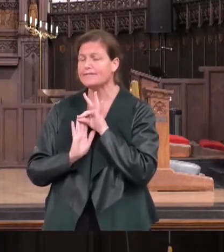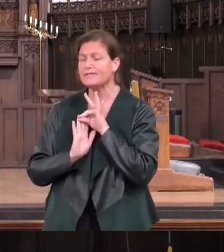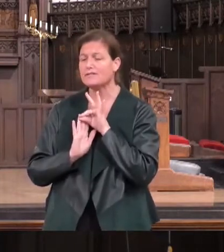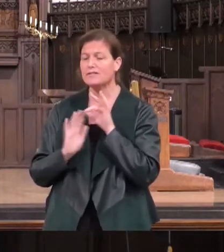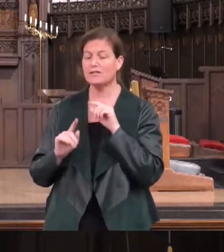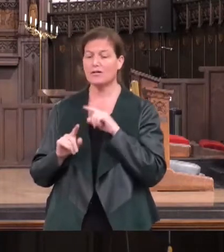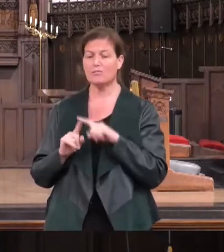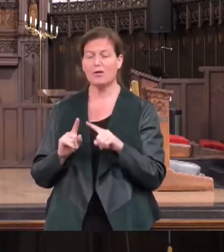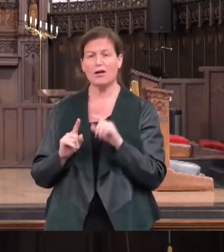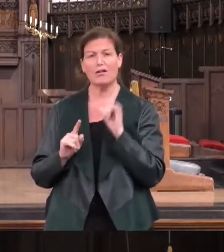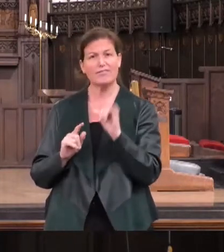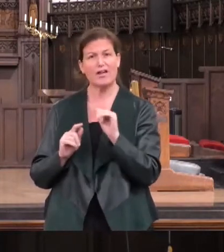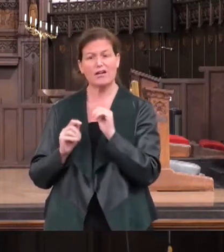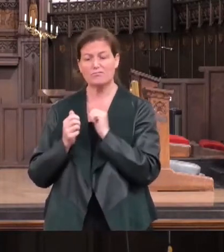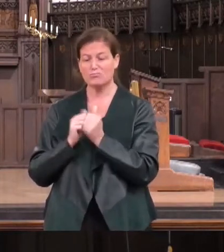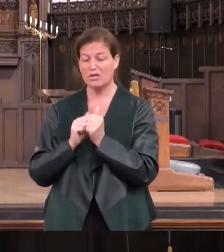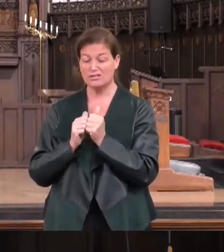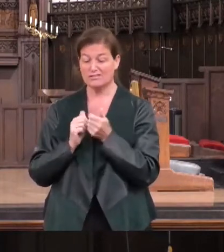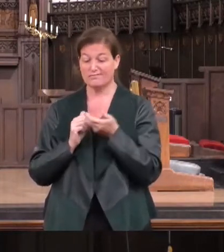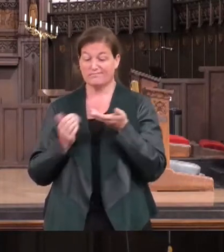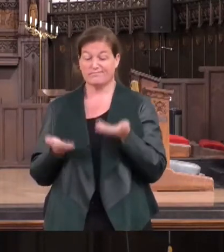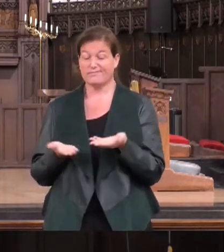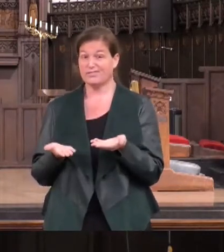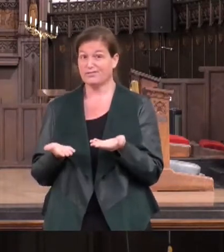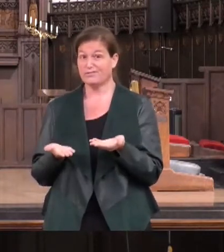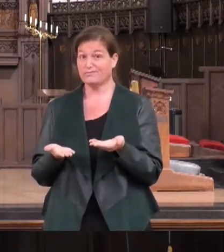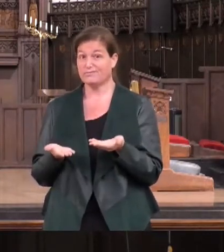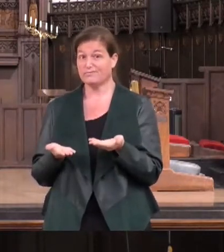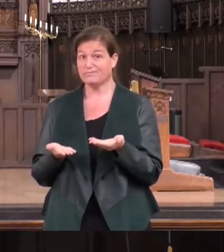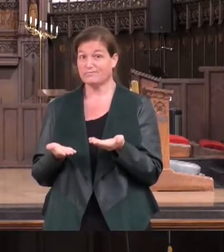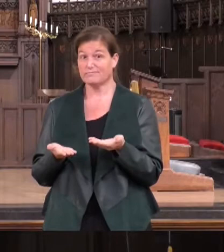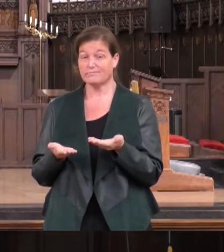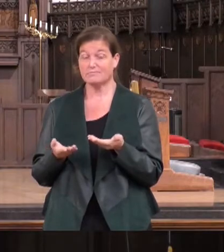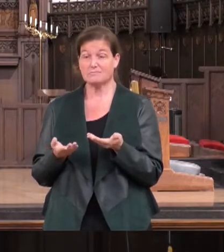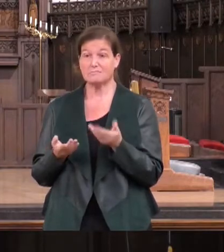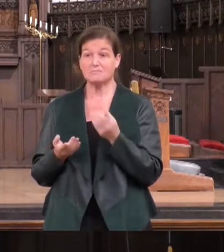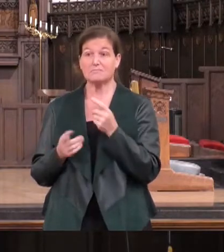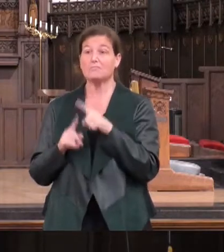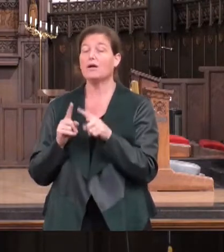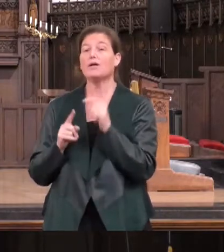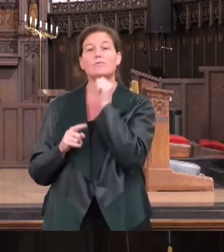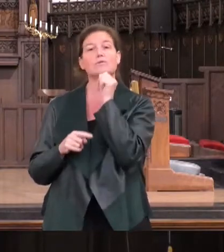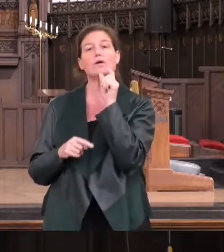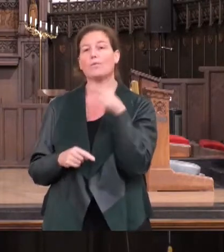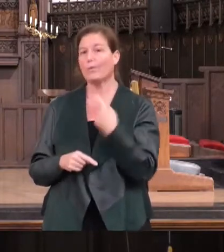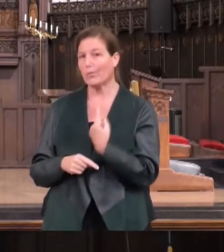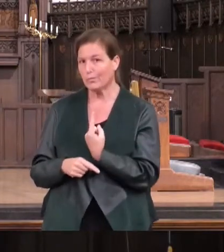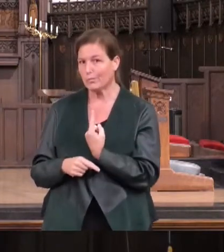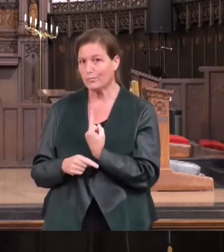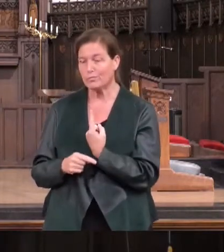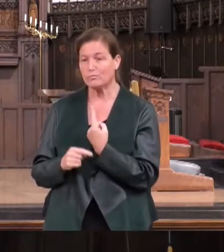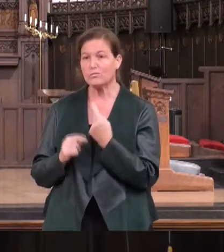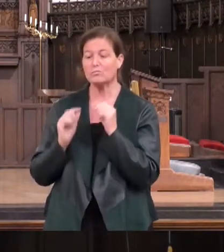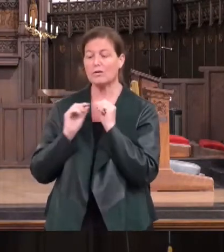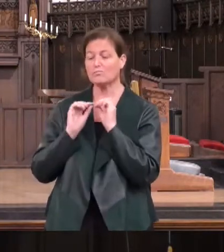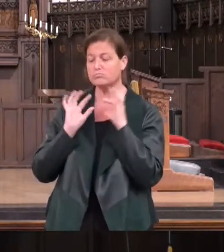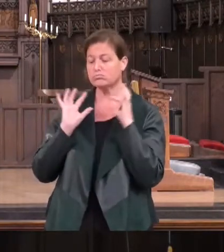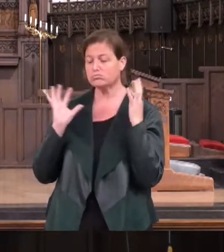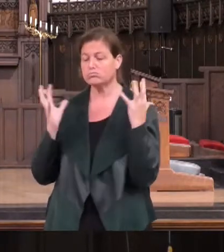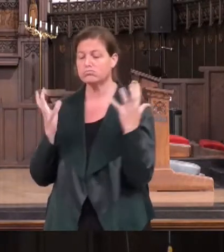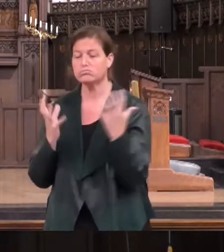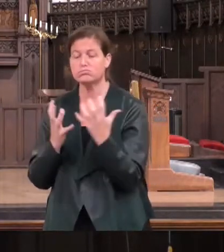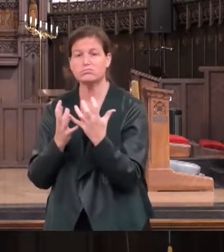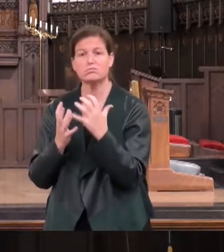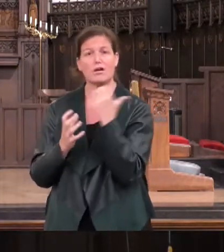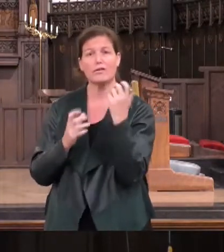but it's the race that is set before us. And we don't run it alone. We're surrounded by the great cloud of